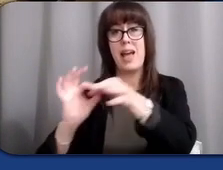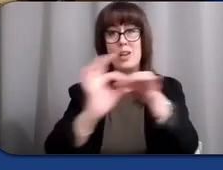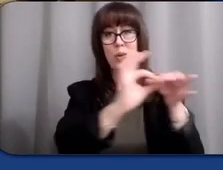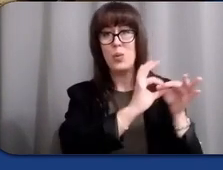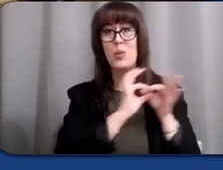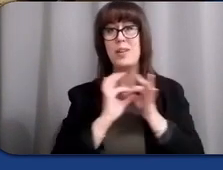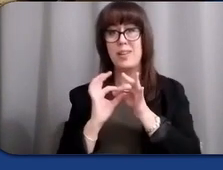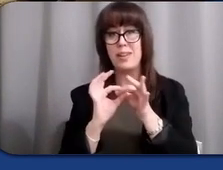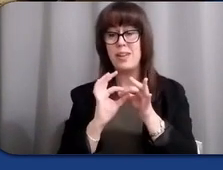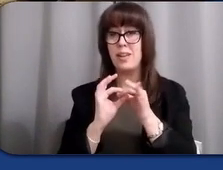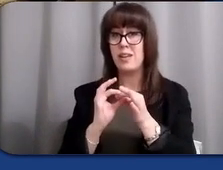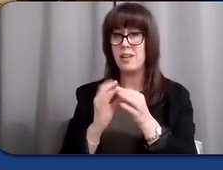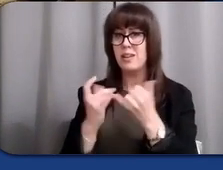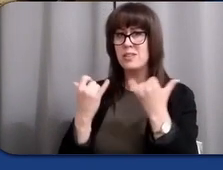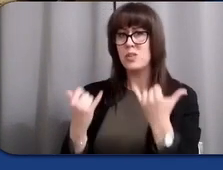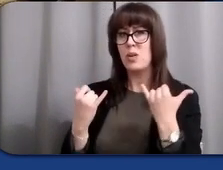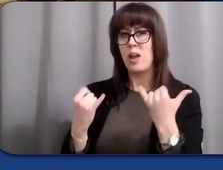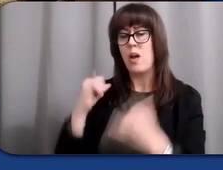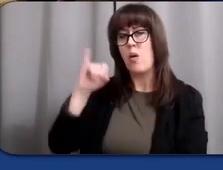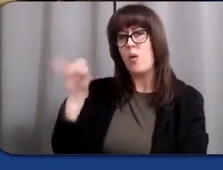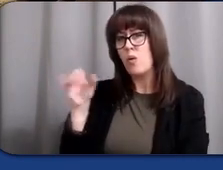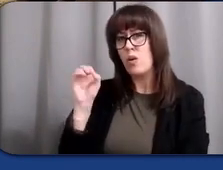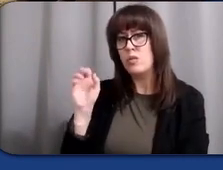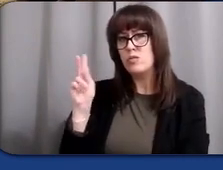can you try talking?